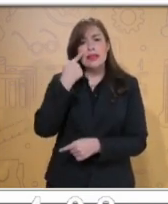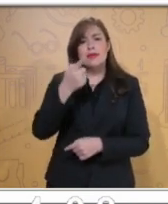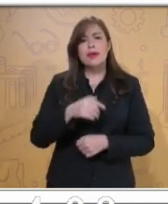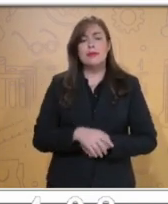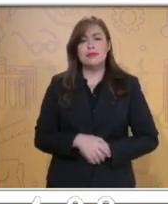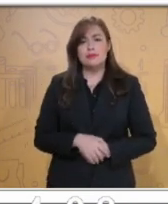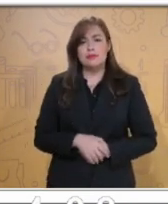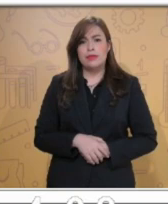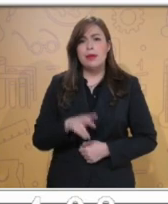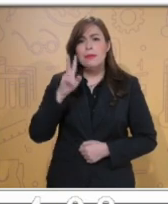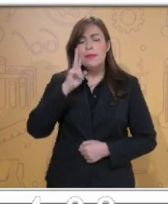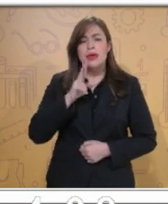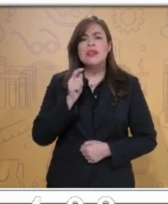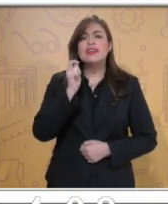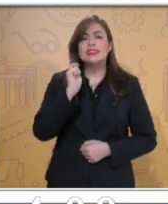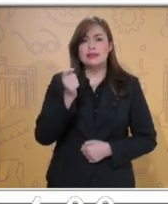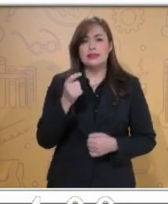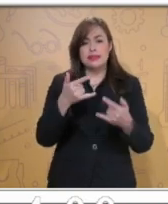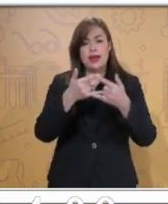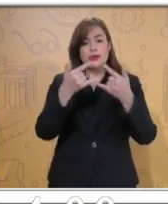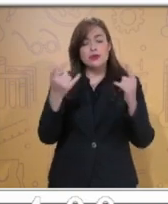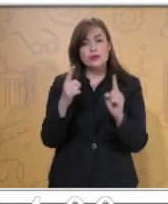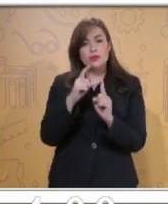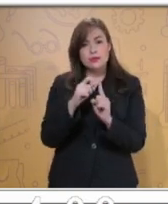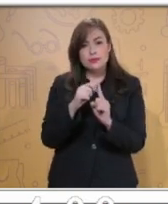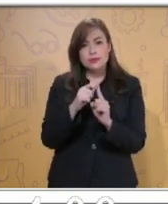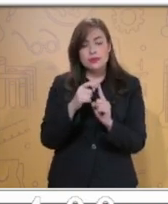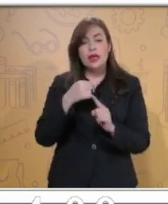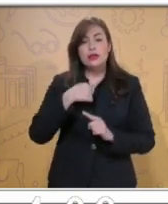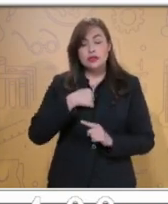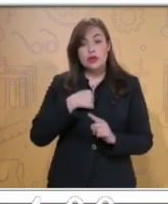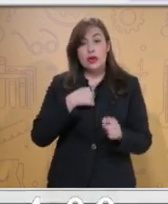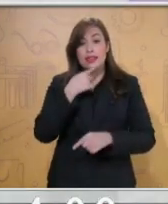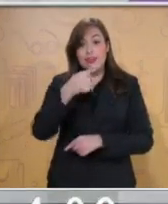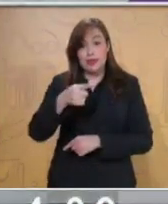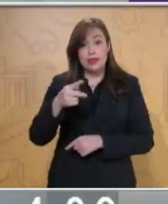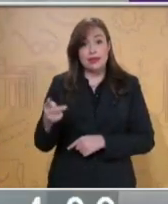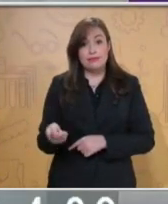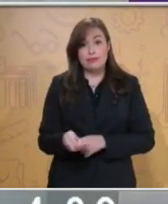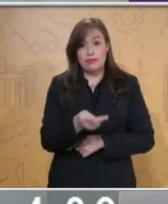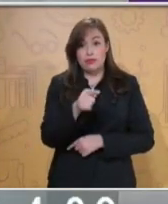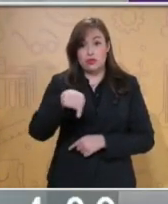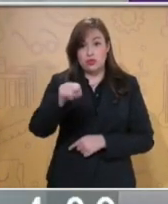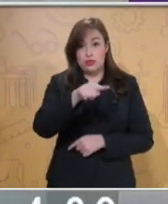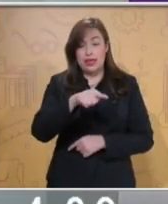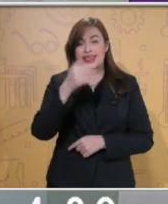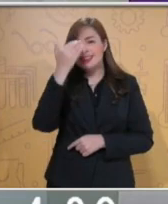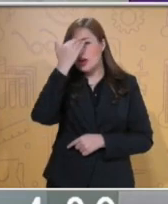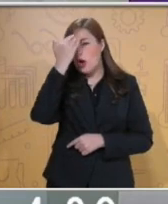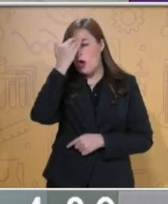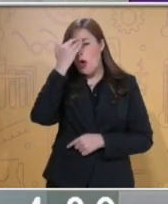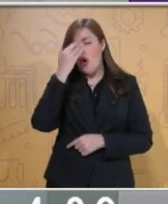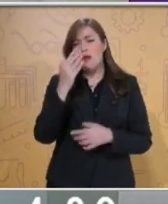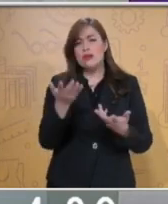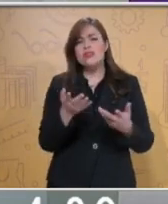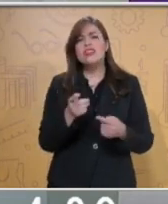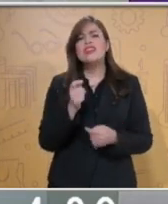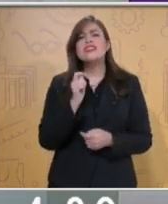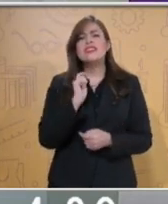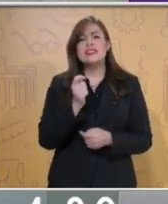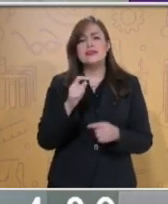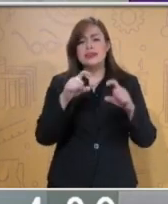talking about the comic strips. I asked you in the last class if you know what a comic